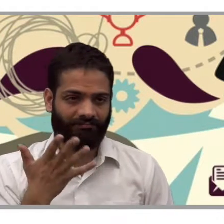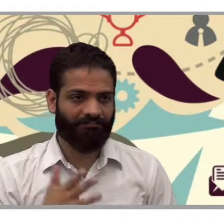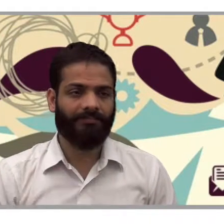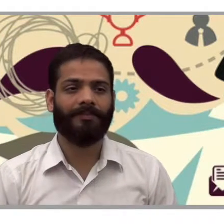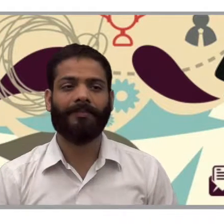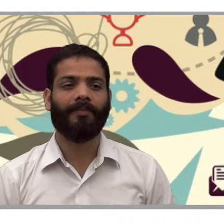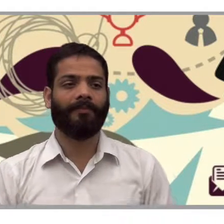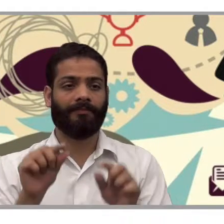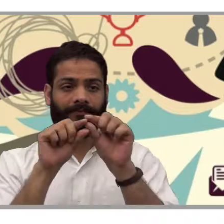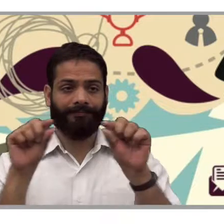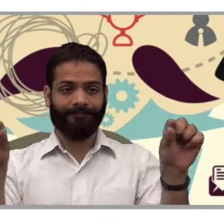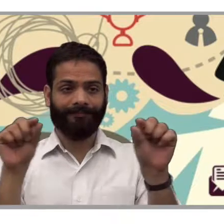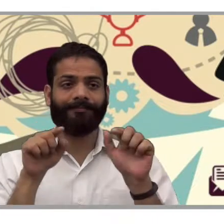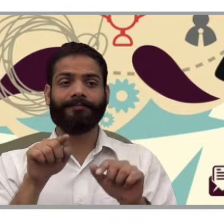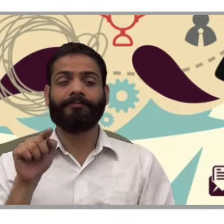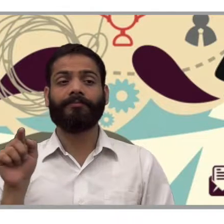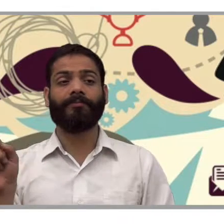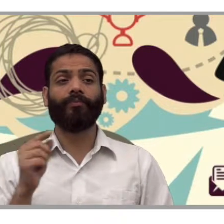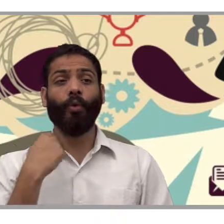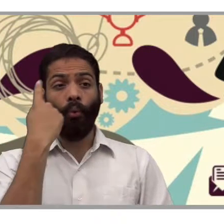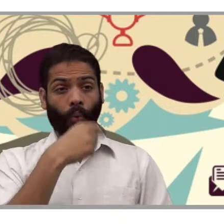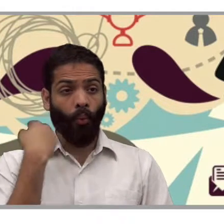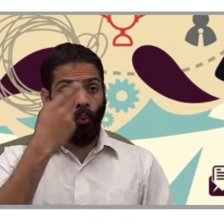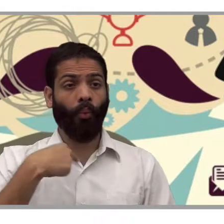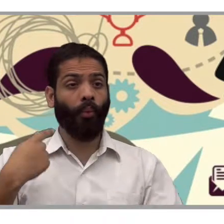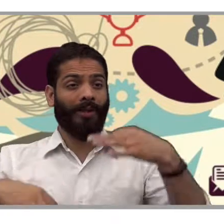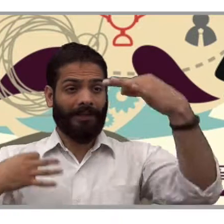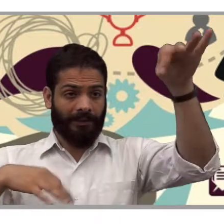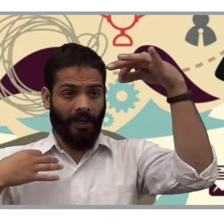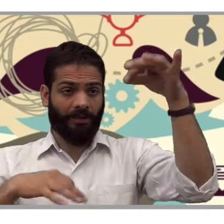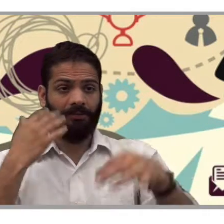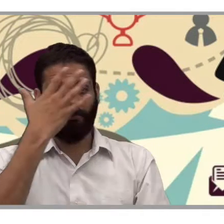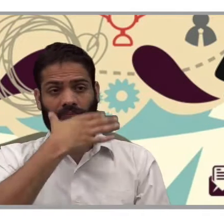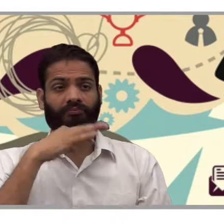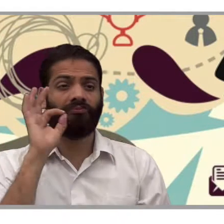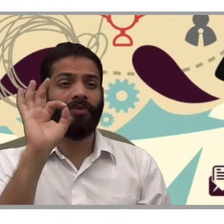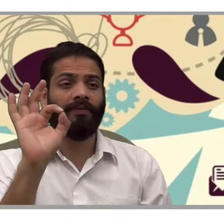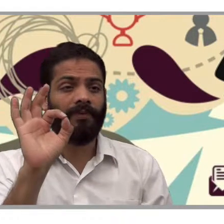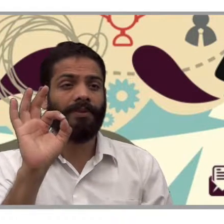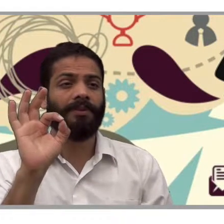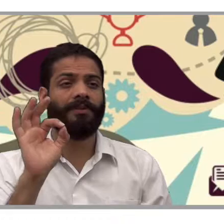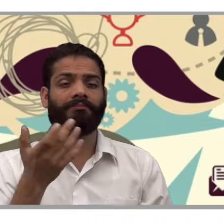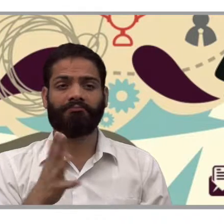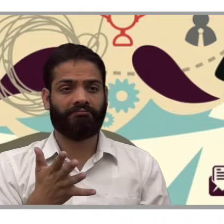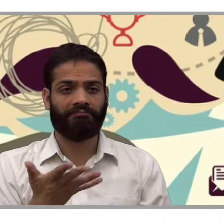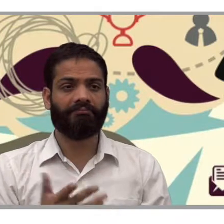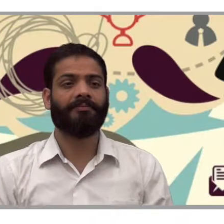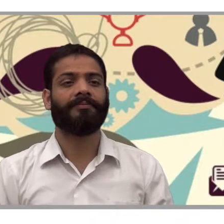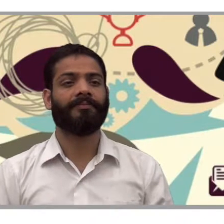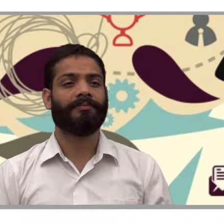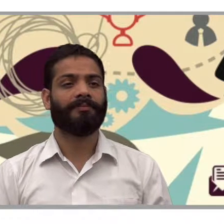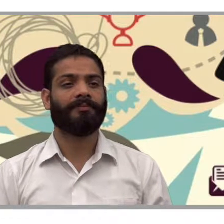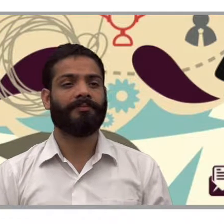The next sentence is, he does not like dog, not comes at the end. Dharmesh has not seen Uday,